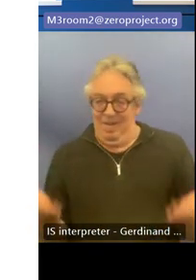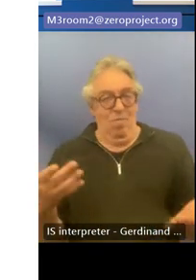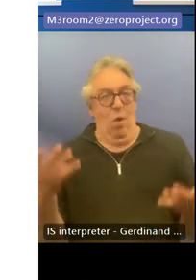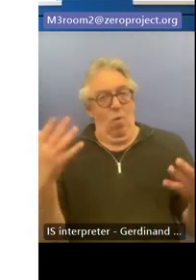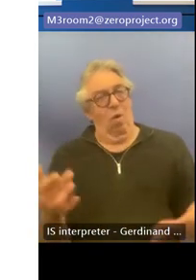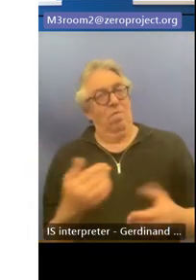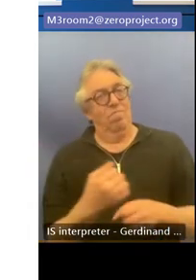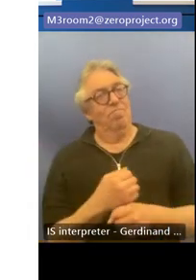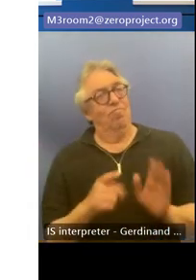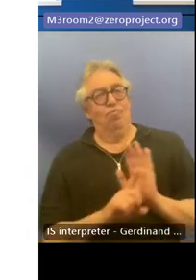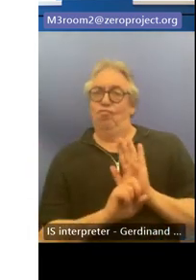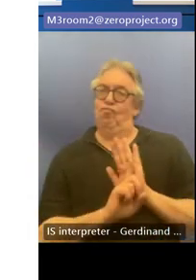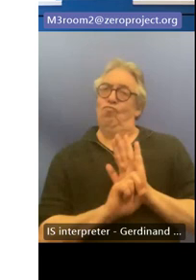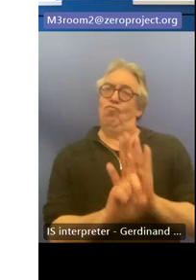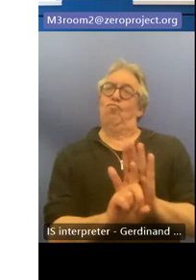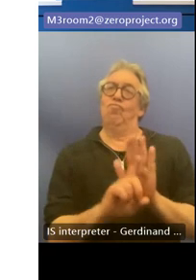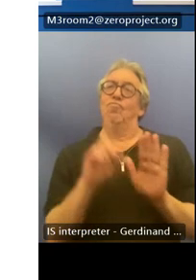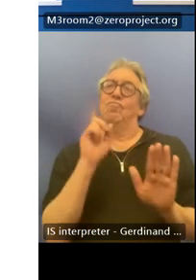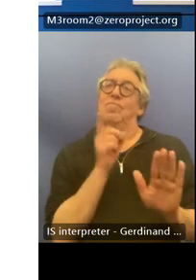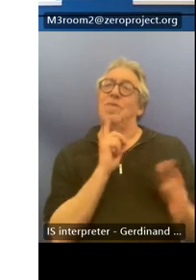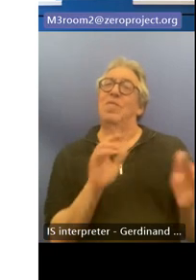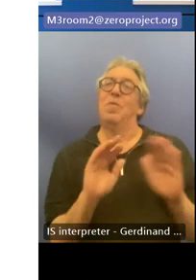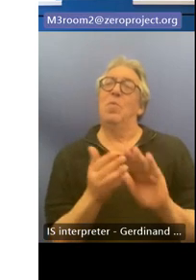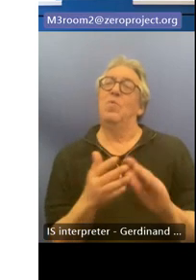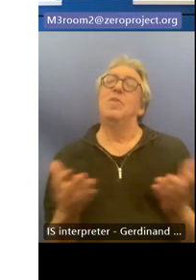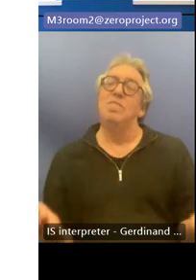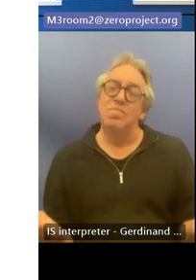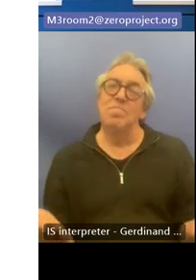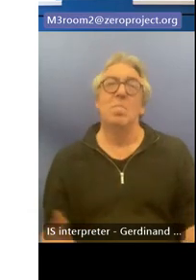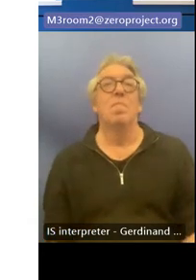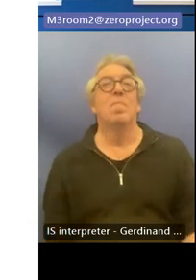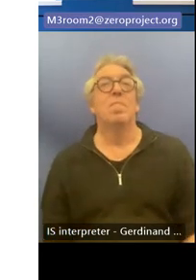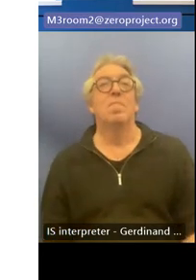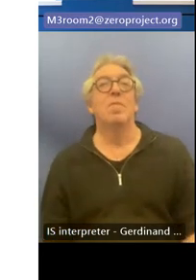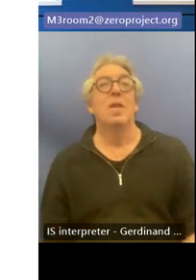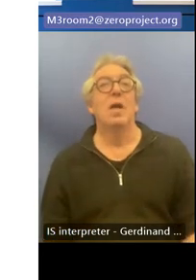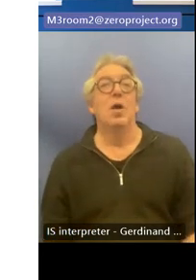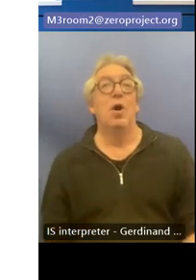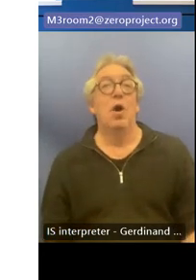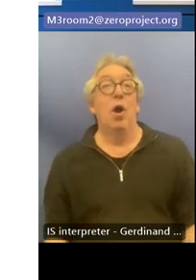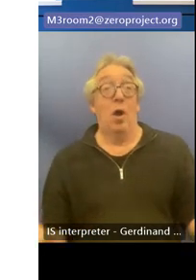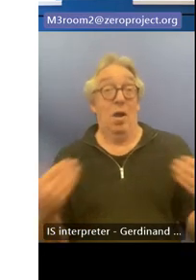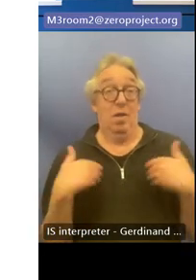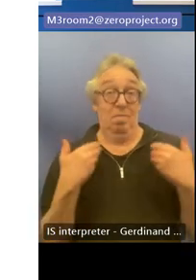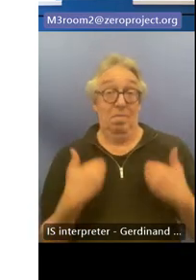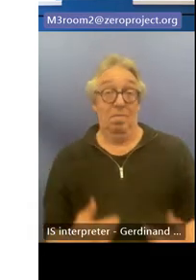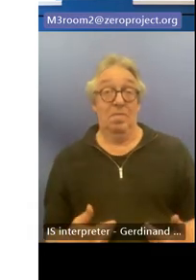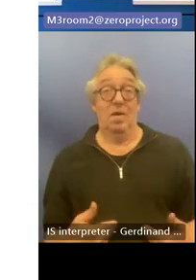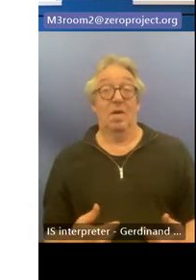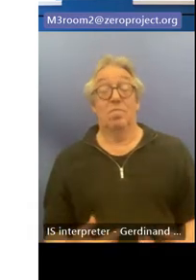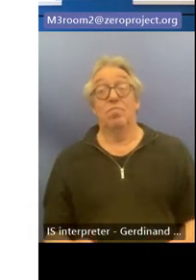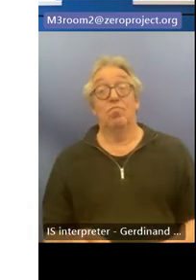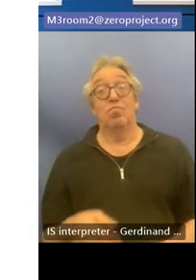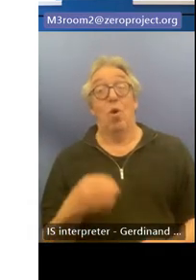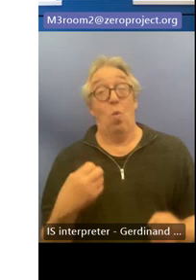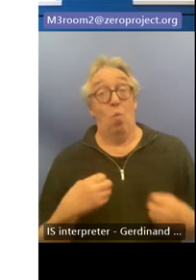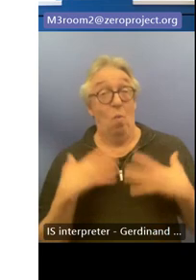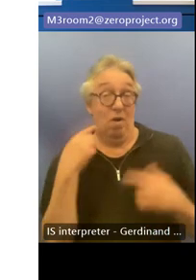deaf community where they matter most. So, about me, I'm a middle-aged white woman